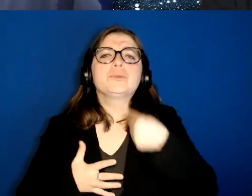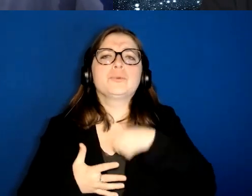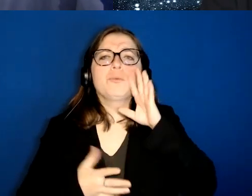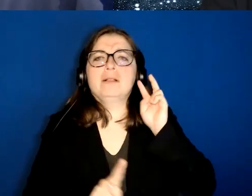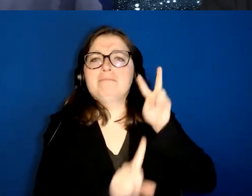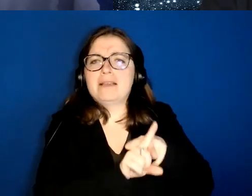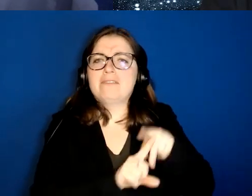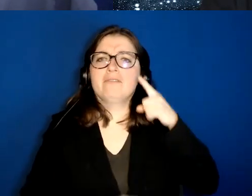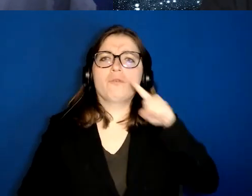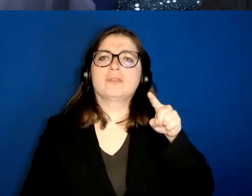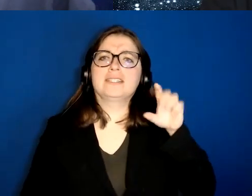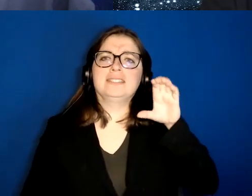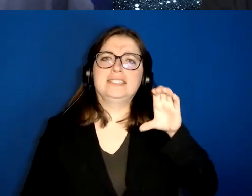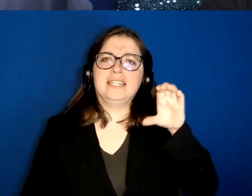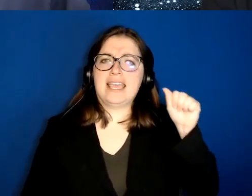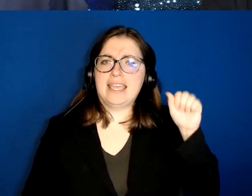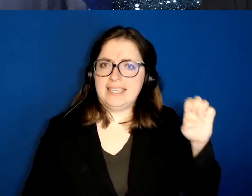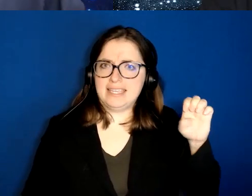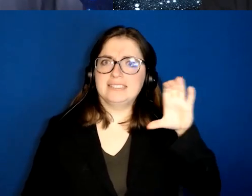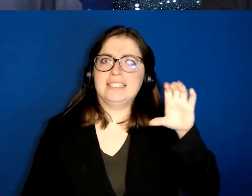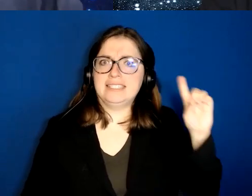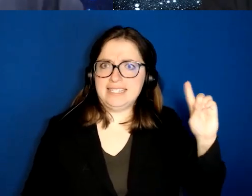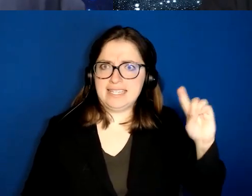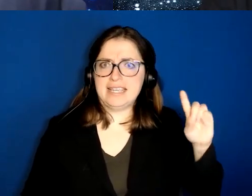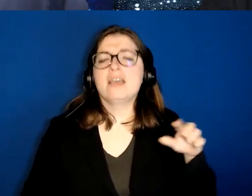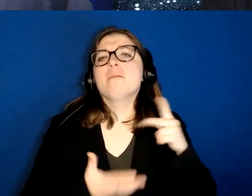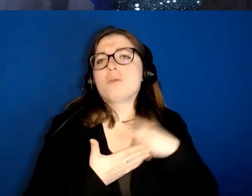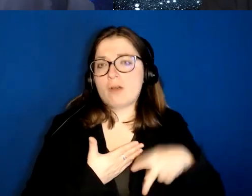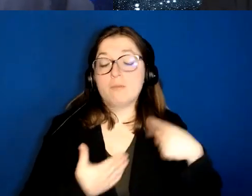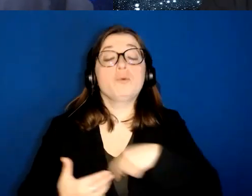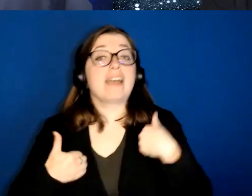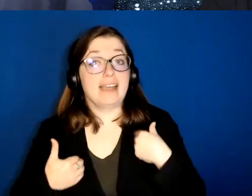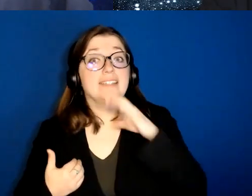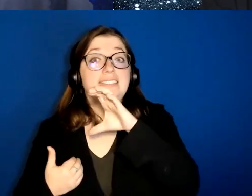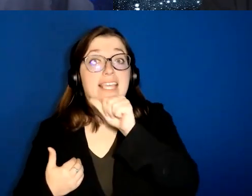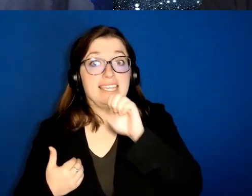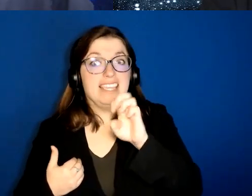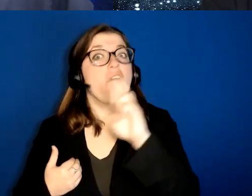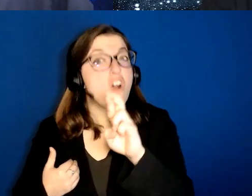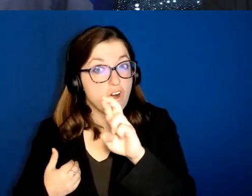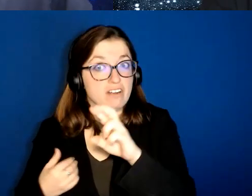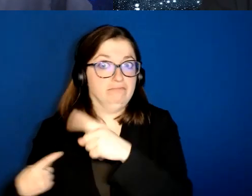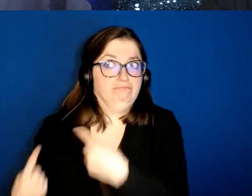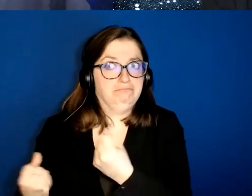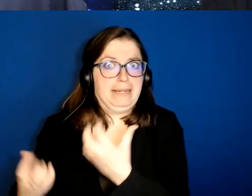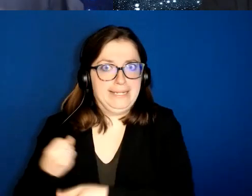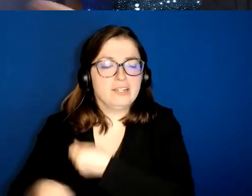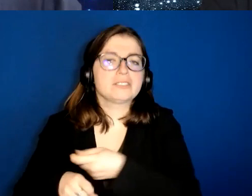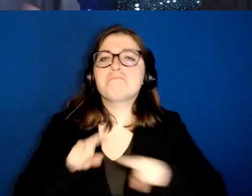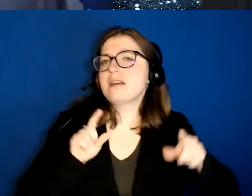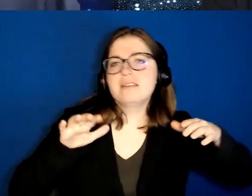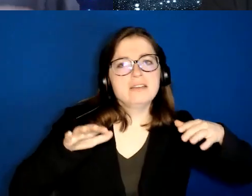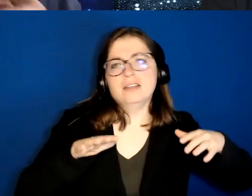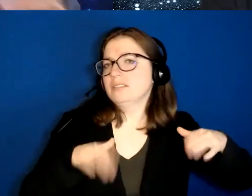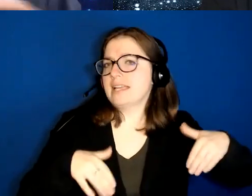CAE CD program. We've had a CAER for a number of years, but not an instructional program. For a